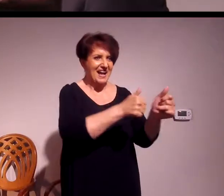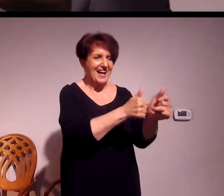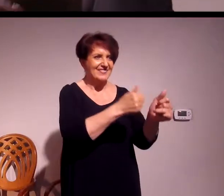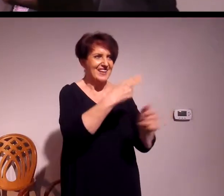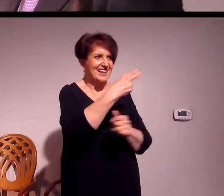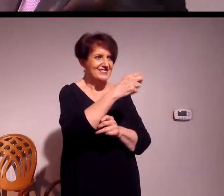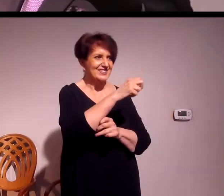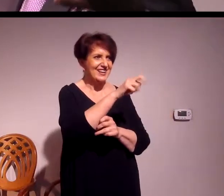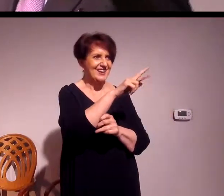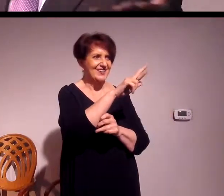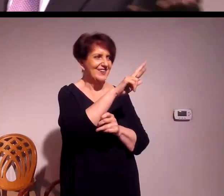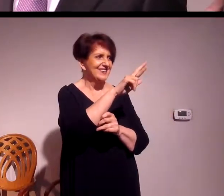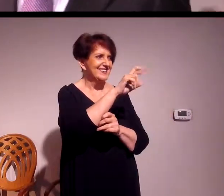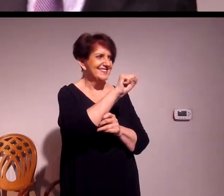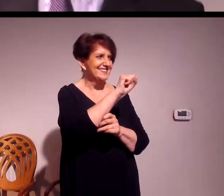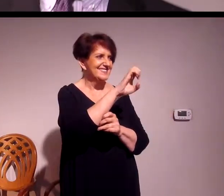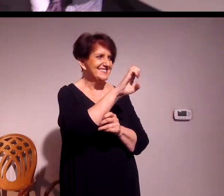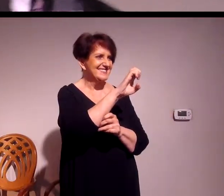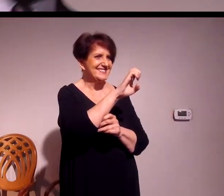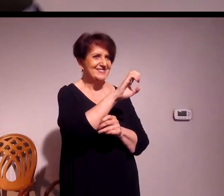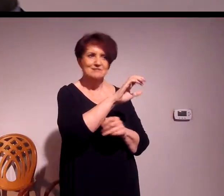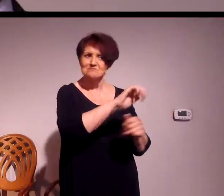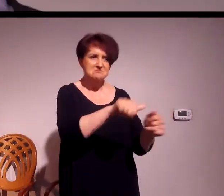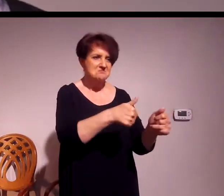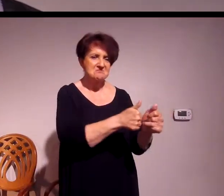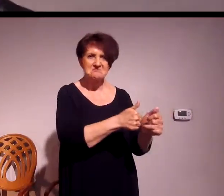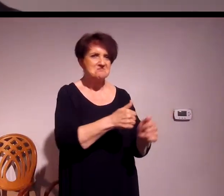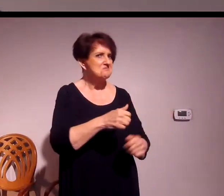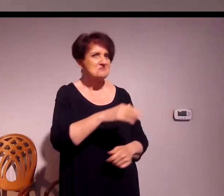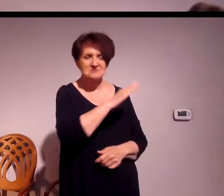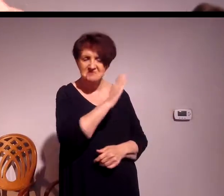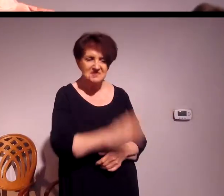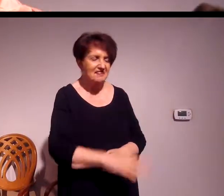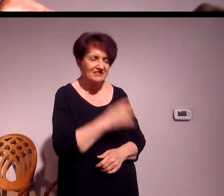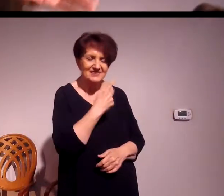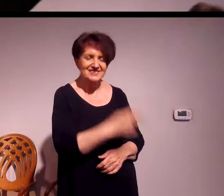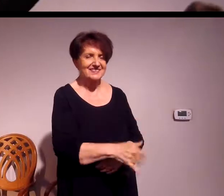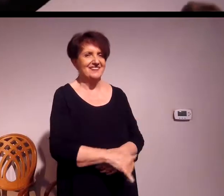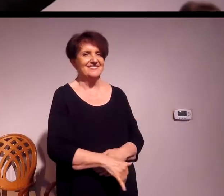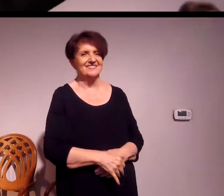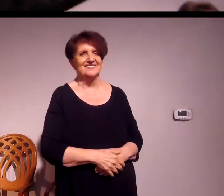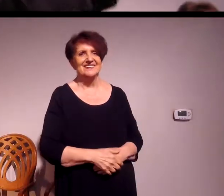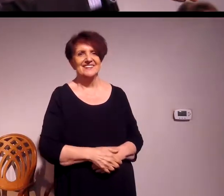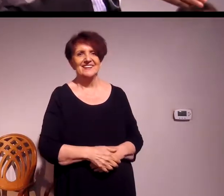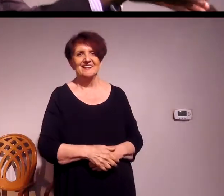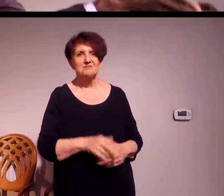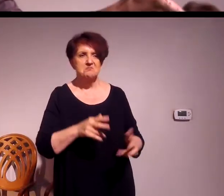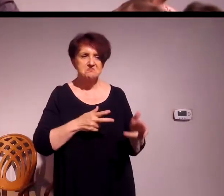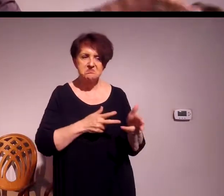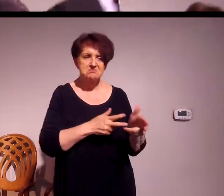You won't. You'll never see a U-Haul behind a hearse. And I will tell you that